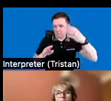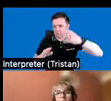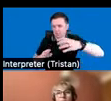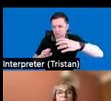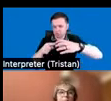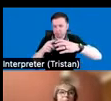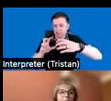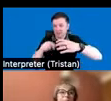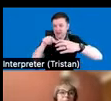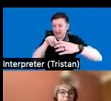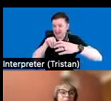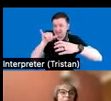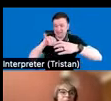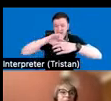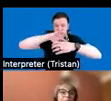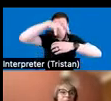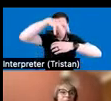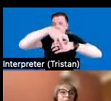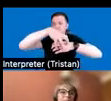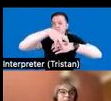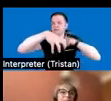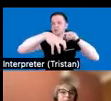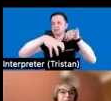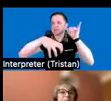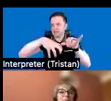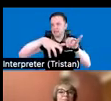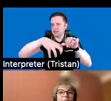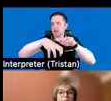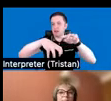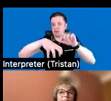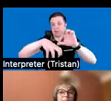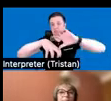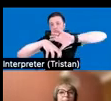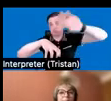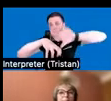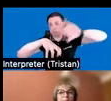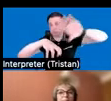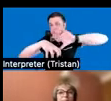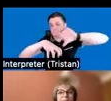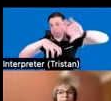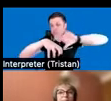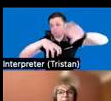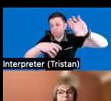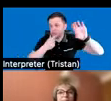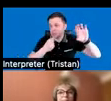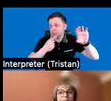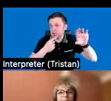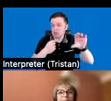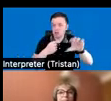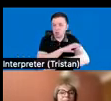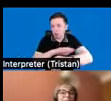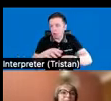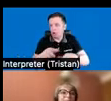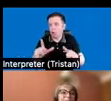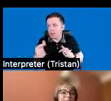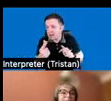time. So that stays in, but the prosthesis can be changed and modified, and you can use different feet or